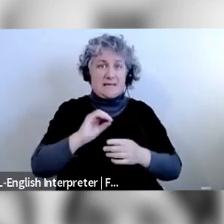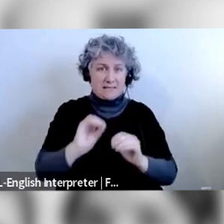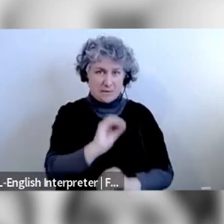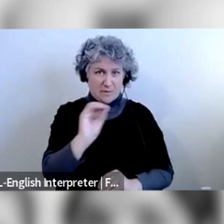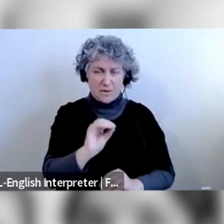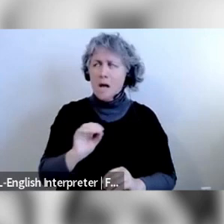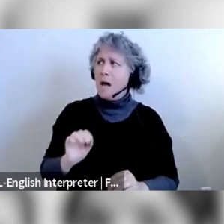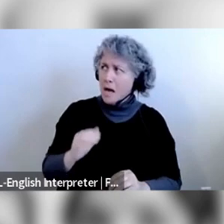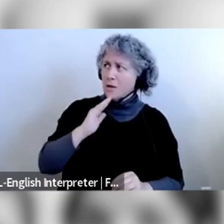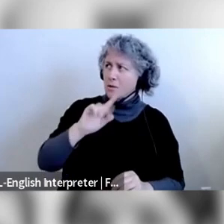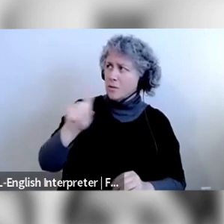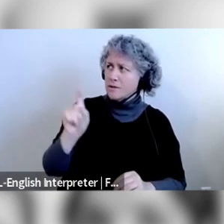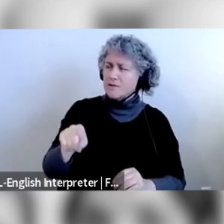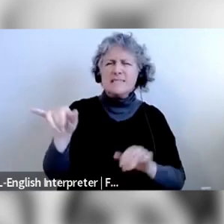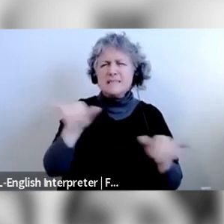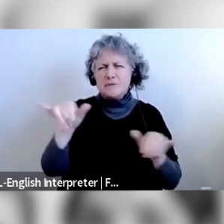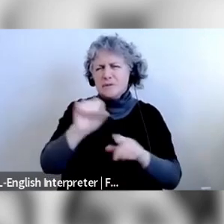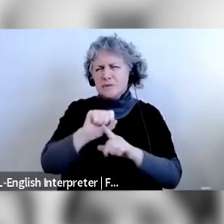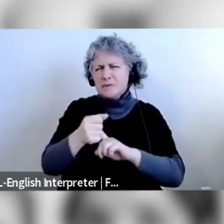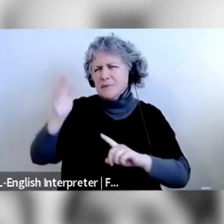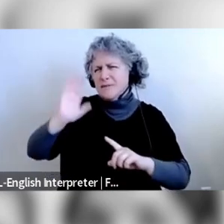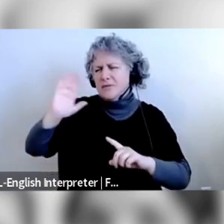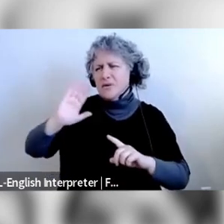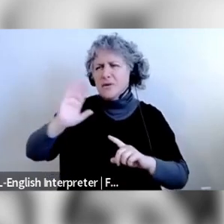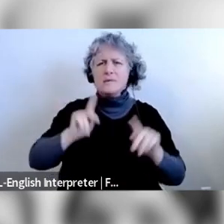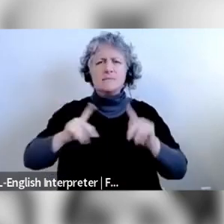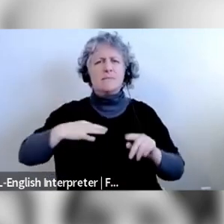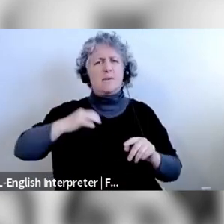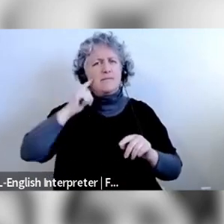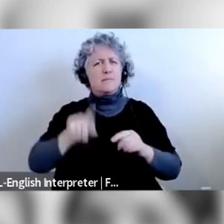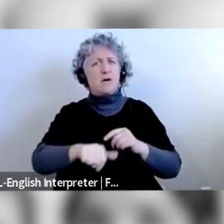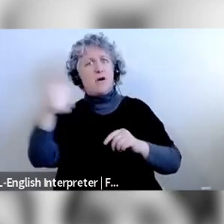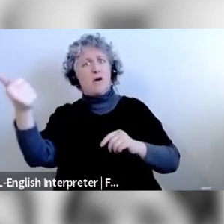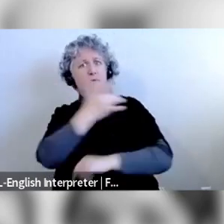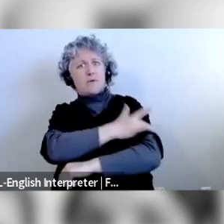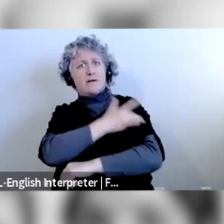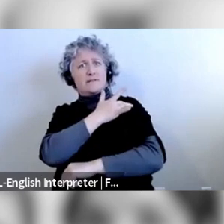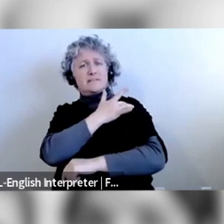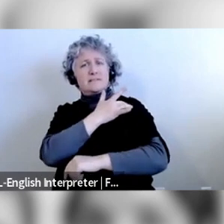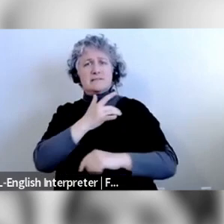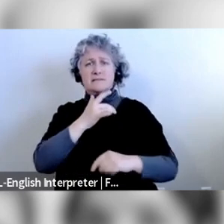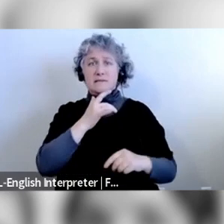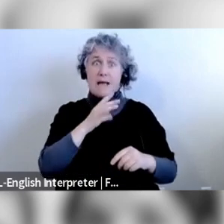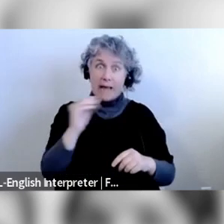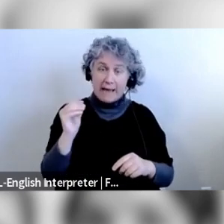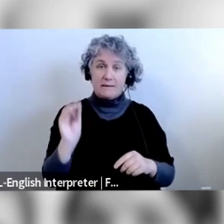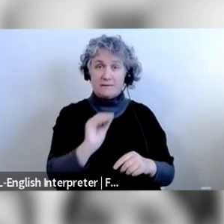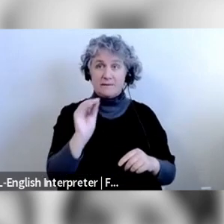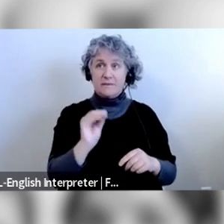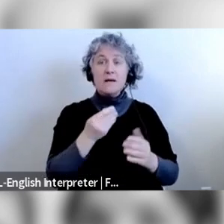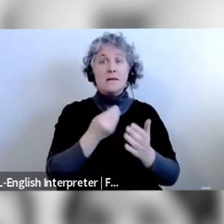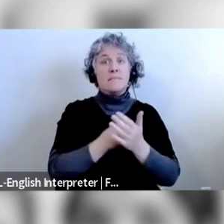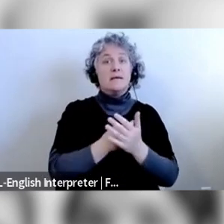specific. We've had similar situations with people applying from other provinces in Ontario. The money needs to